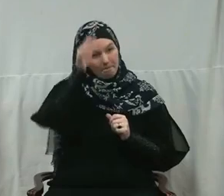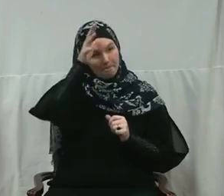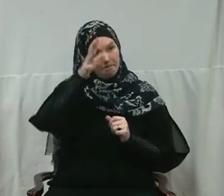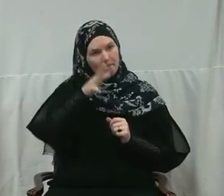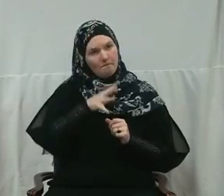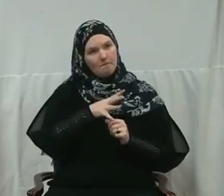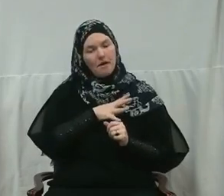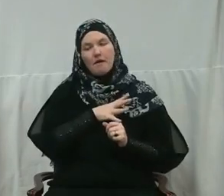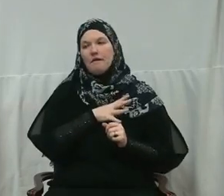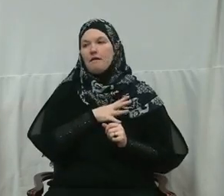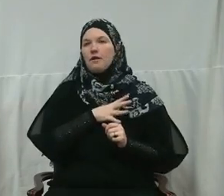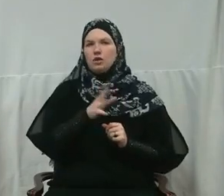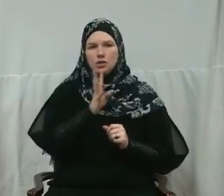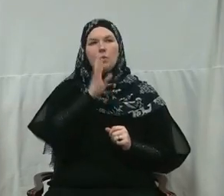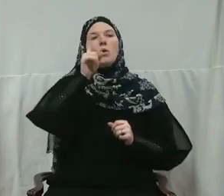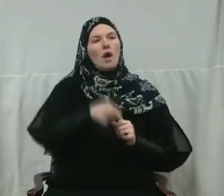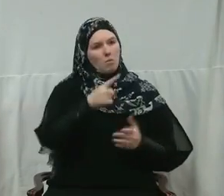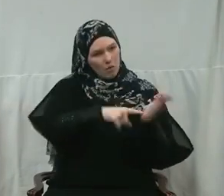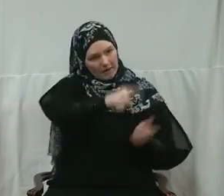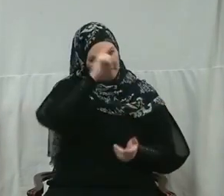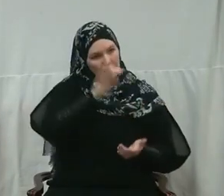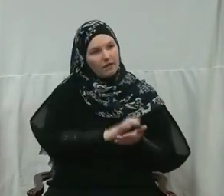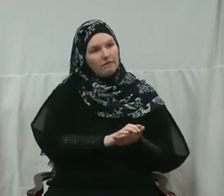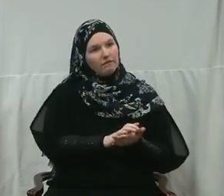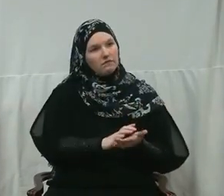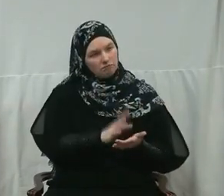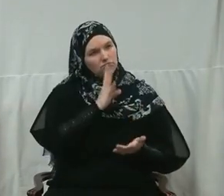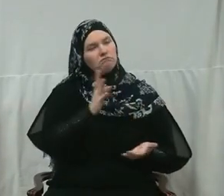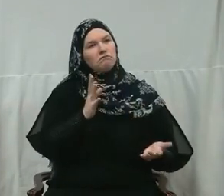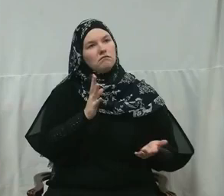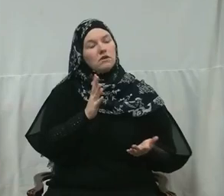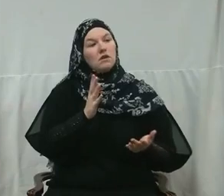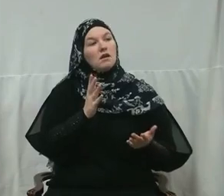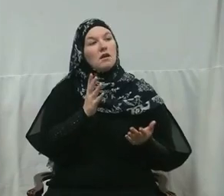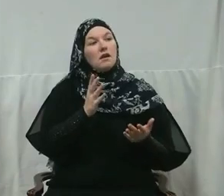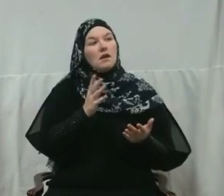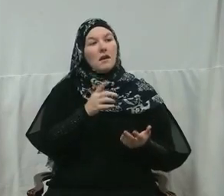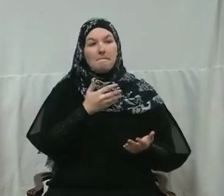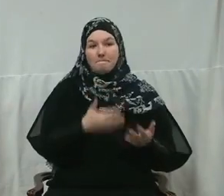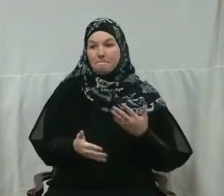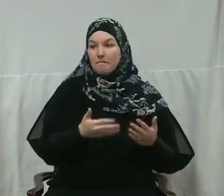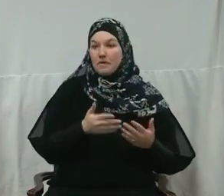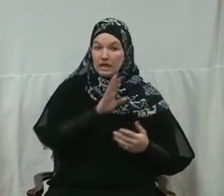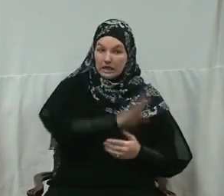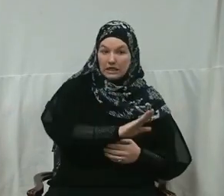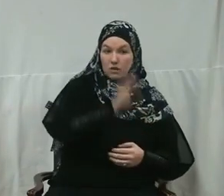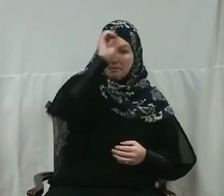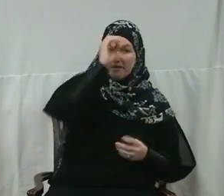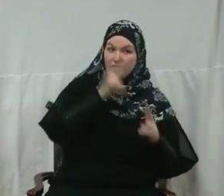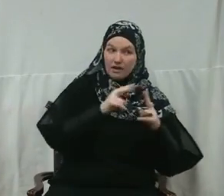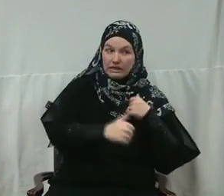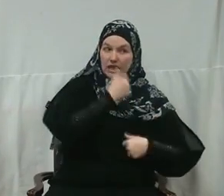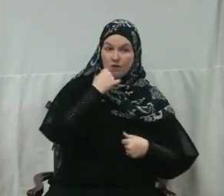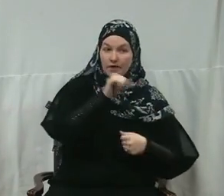up what he believes, even though it was both very dangerous for his life at that